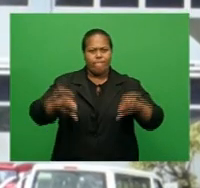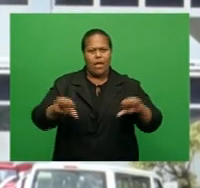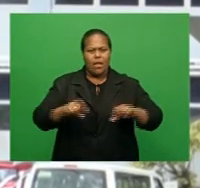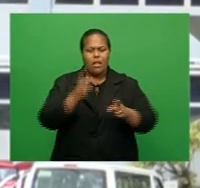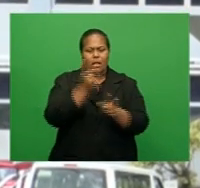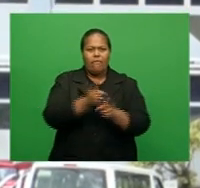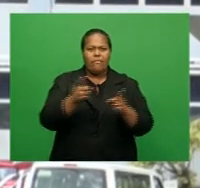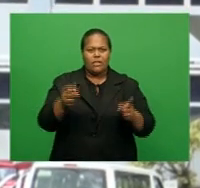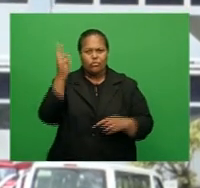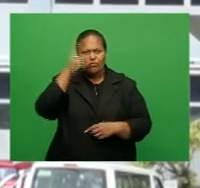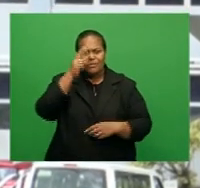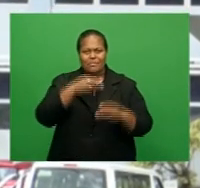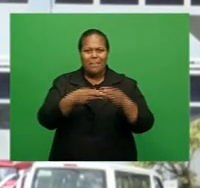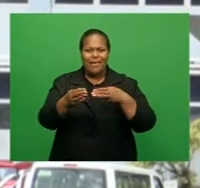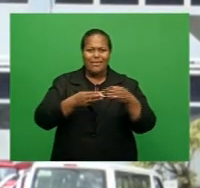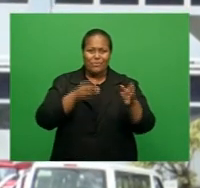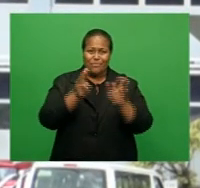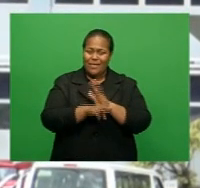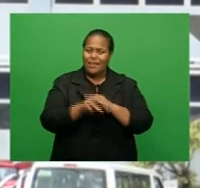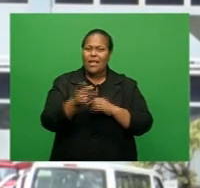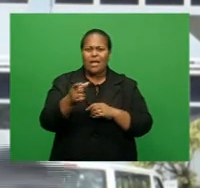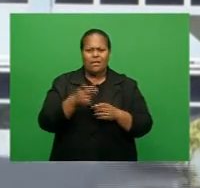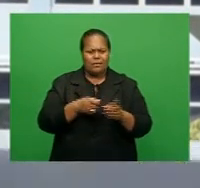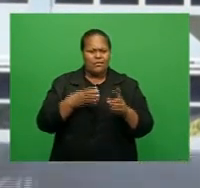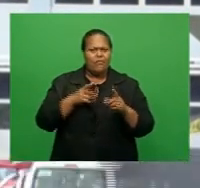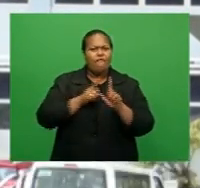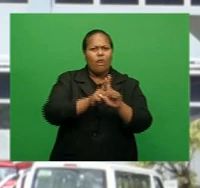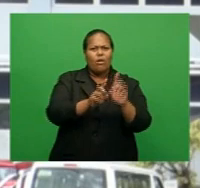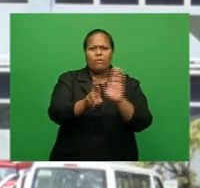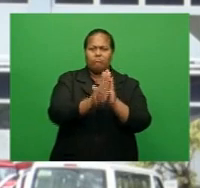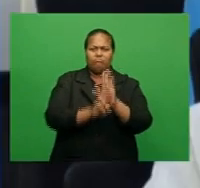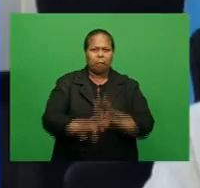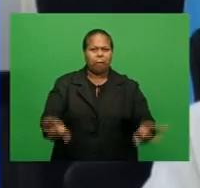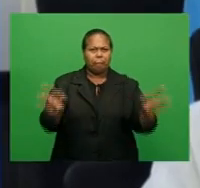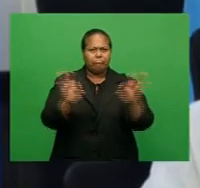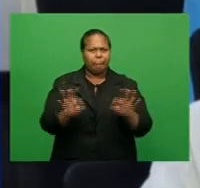compliance. It operated without any direction and due diligence.